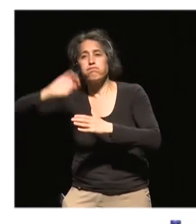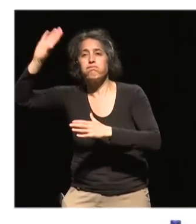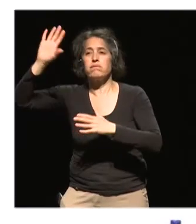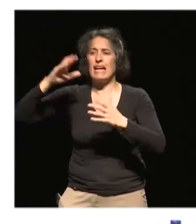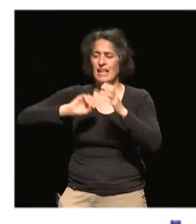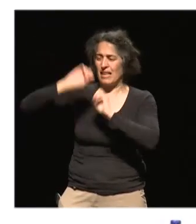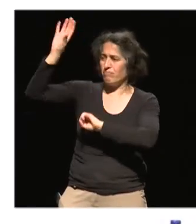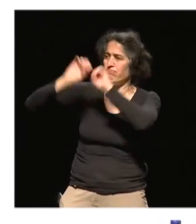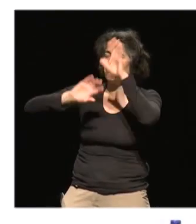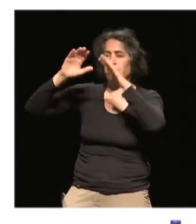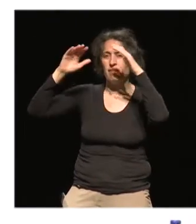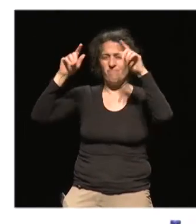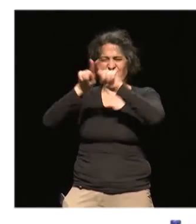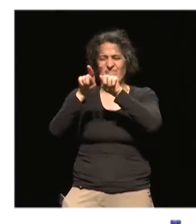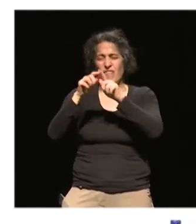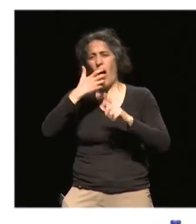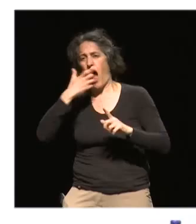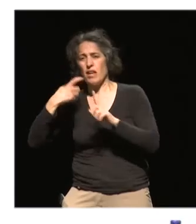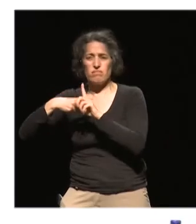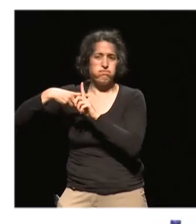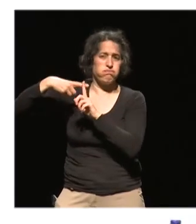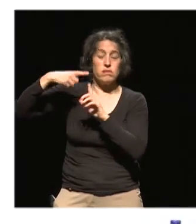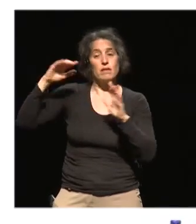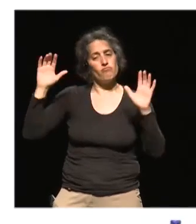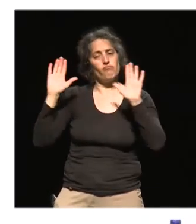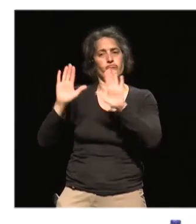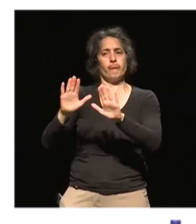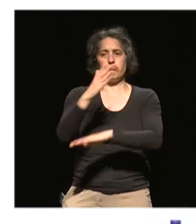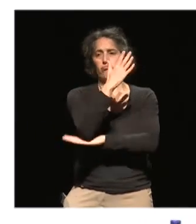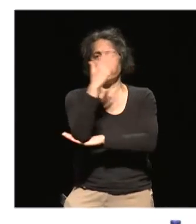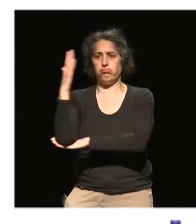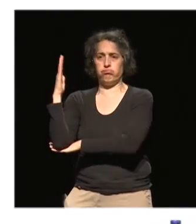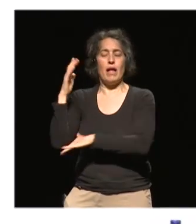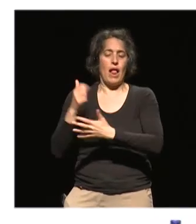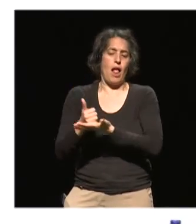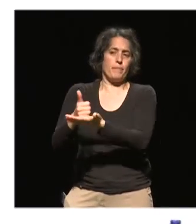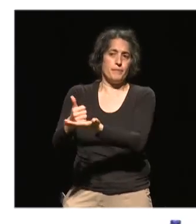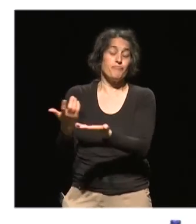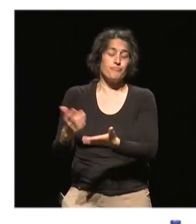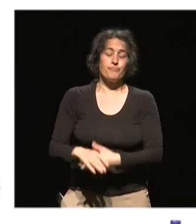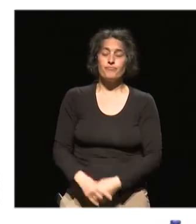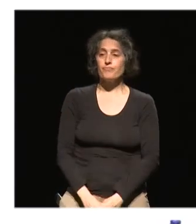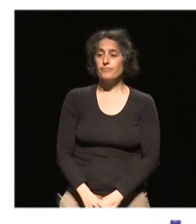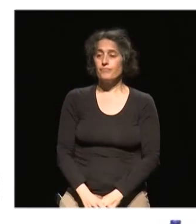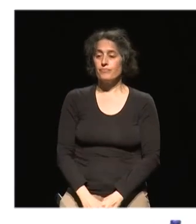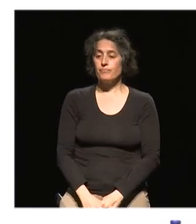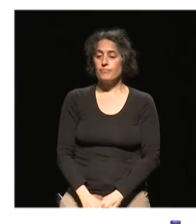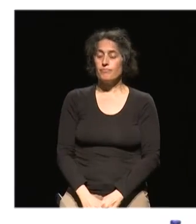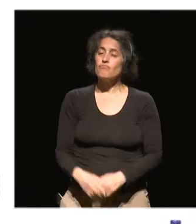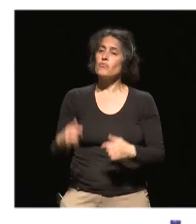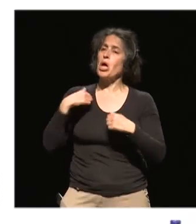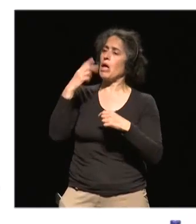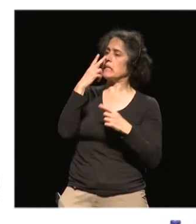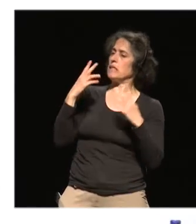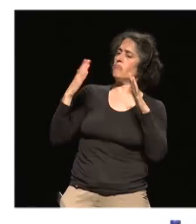just working at the constitutional requirement of 10% forest cover, amongst others, of course. So I think there can be a balance